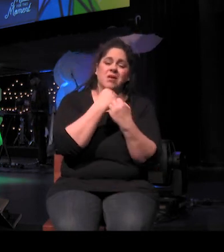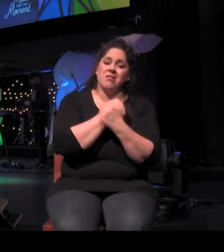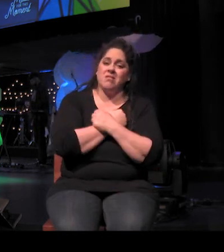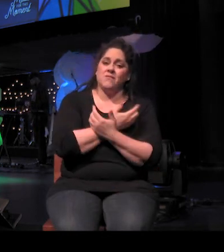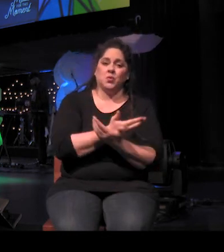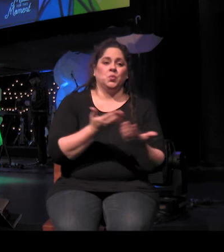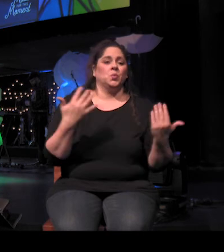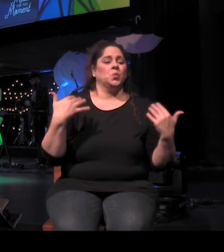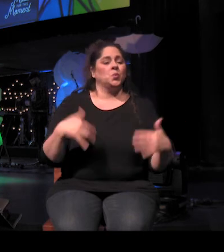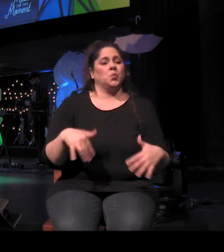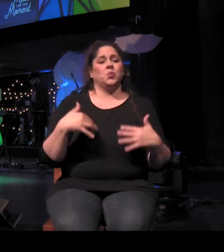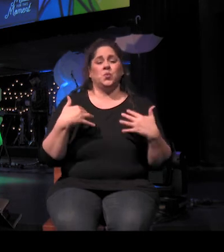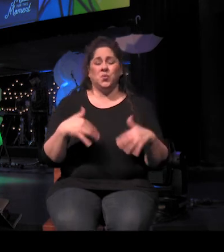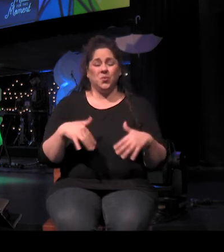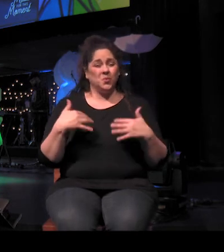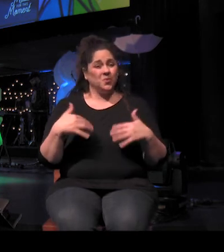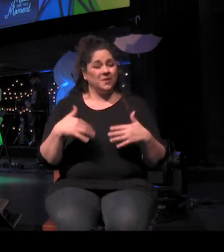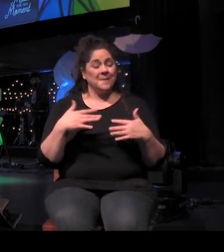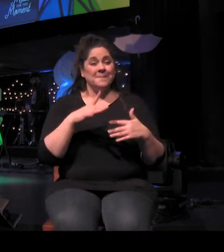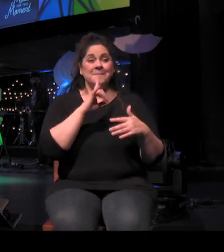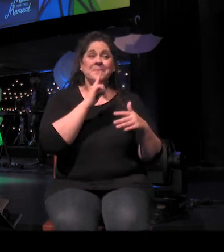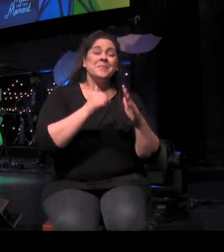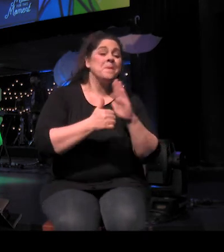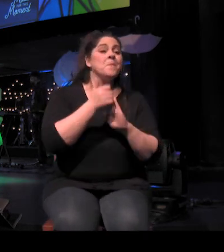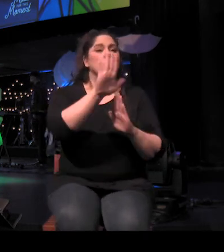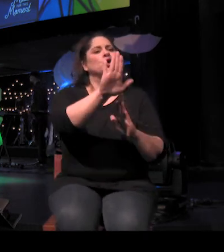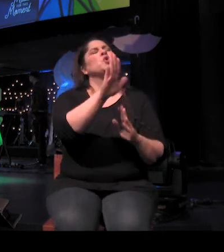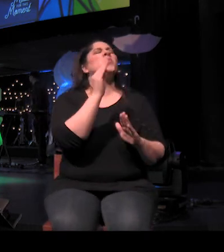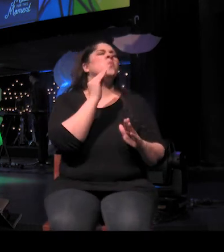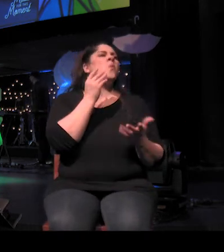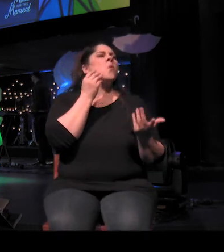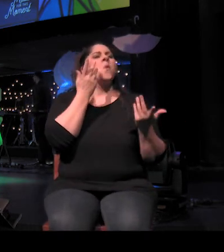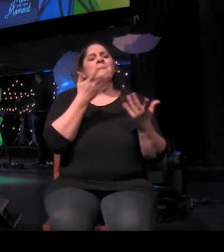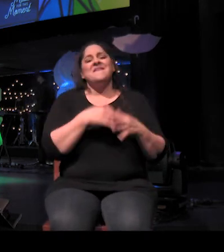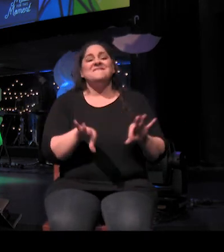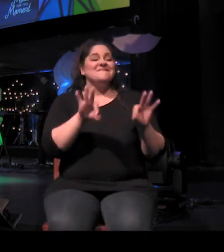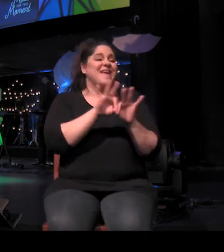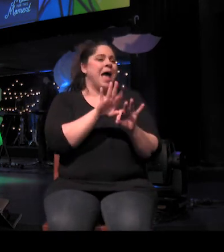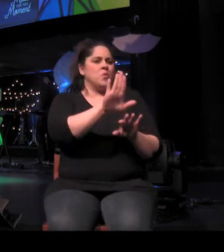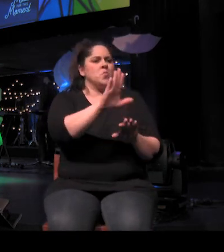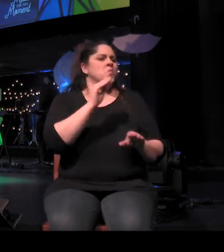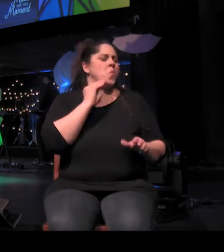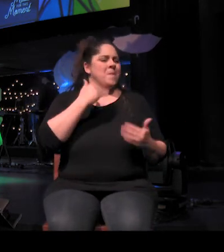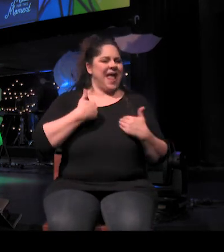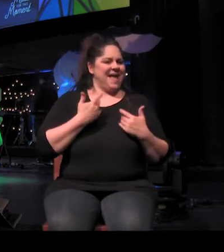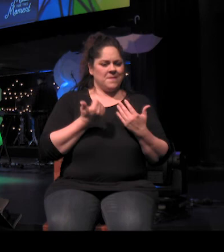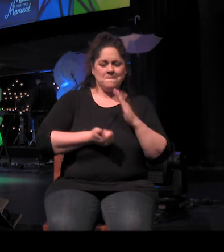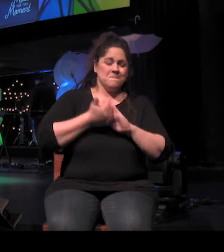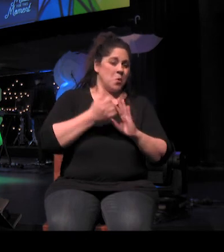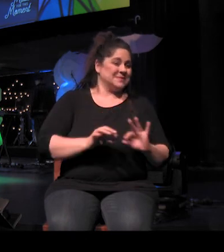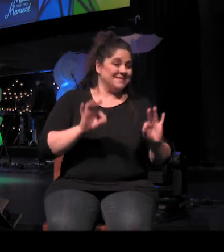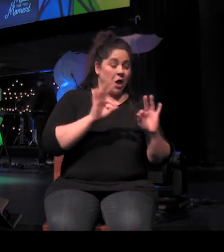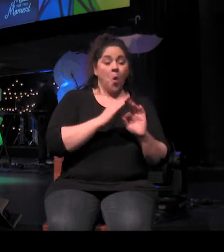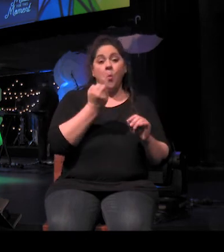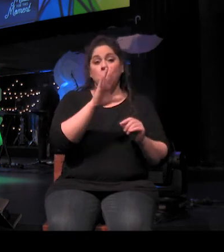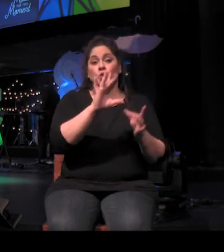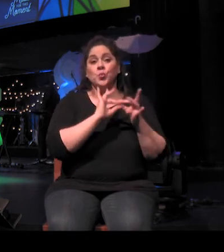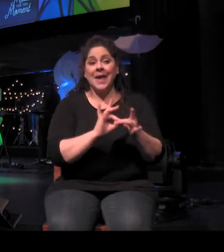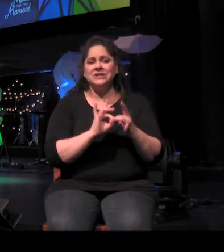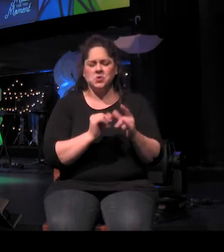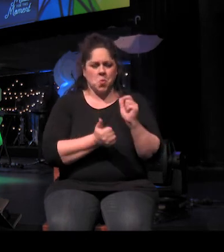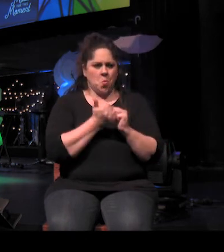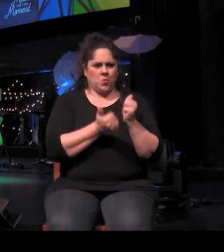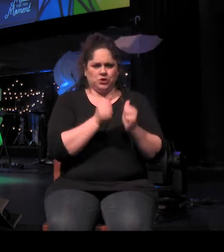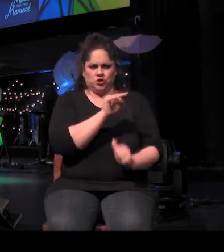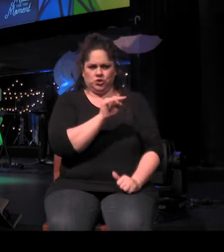most important, the most valuable thing that you own. What's most valuable to you? What relationship is most valuable